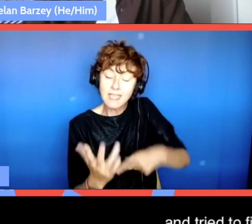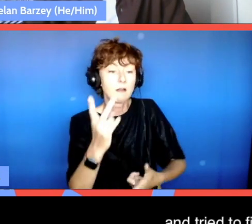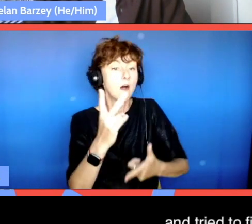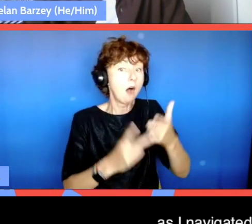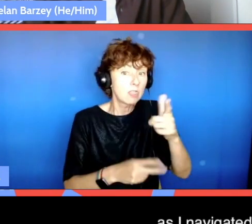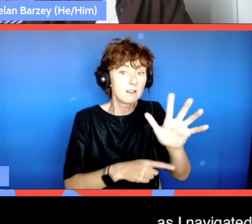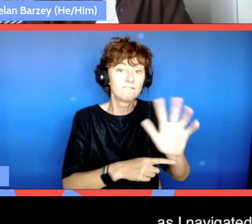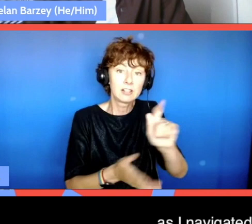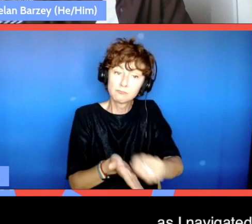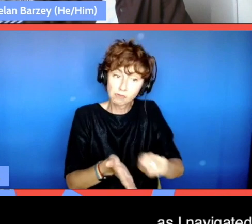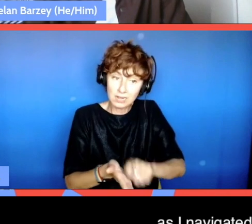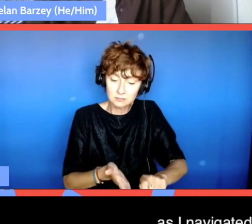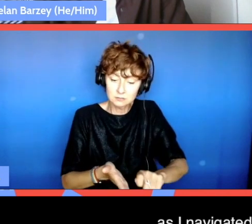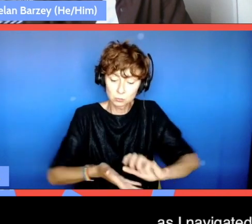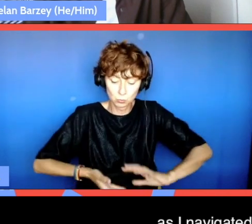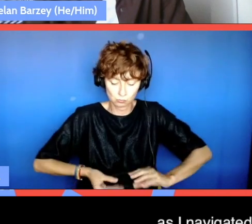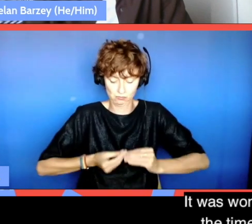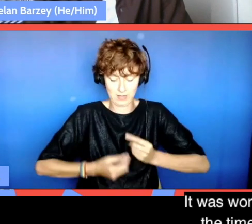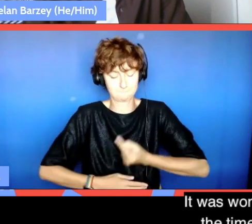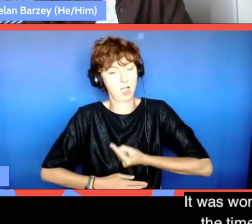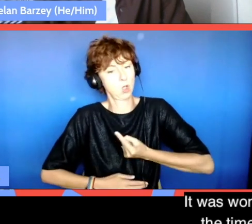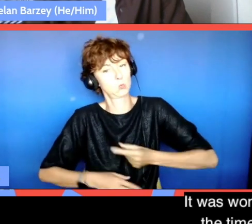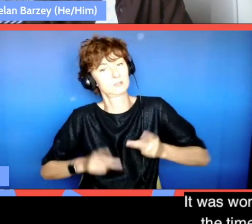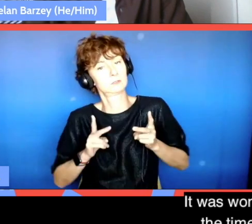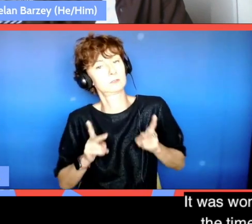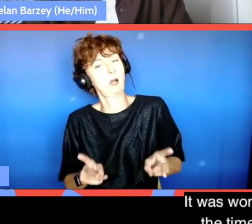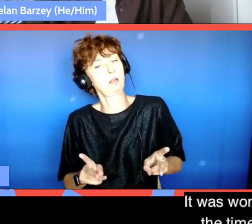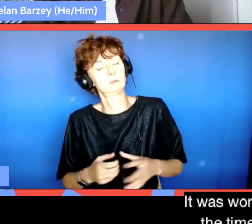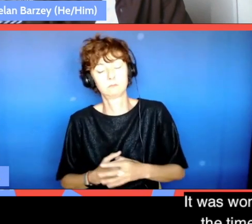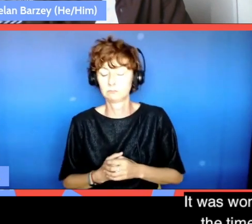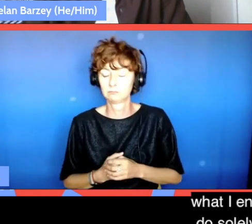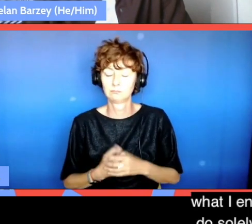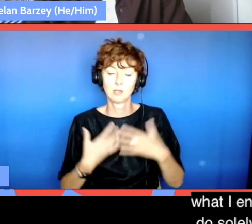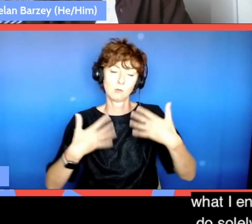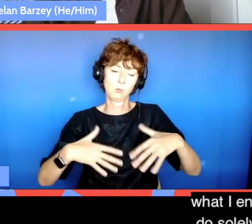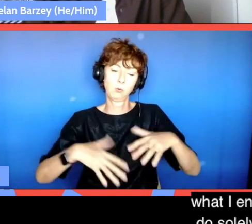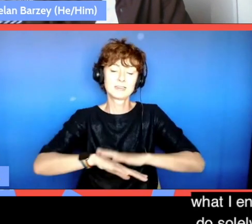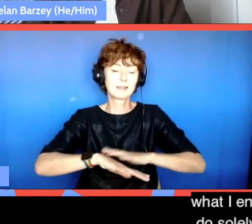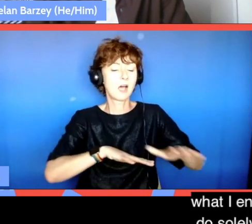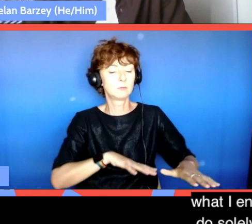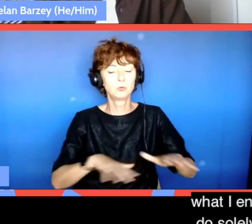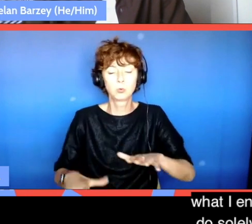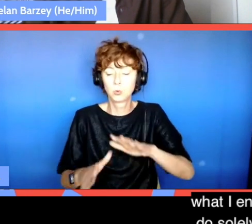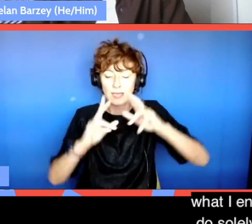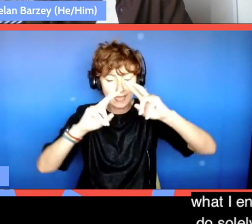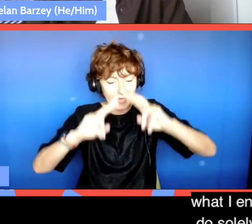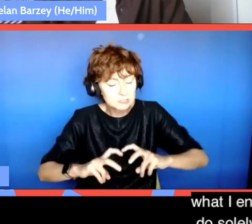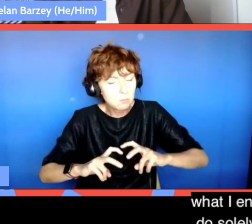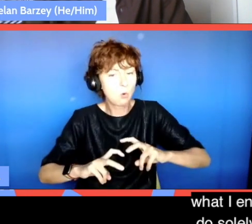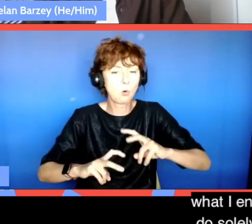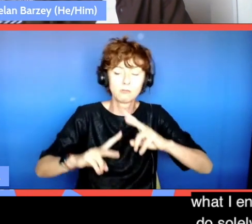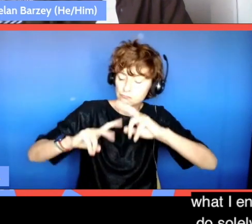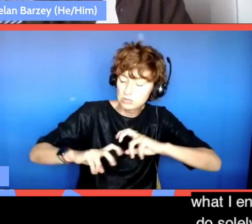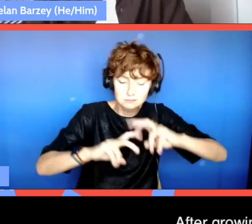own style as I navigated different formats. It was wonderful having the time to explore what I enjoyed and to do it solely for